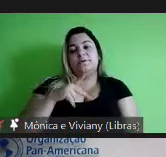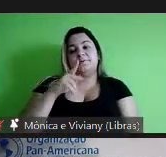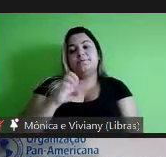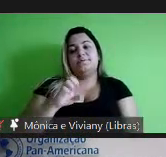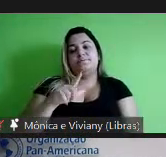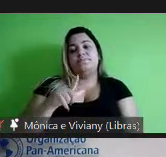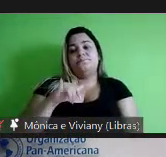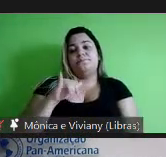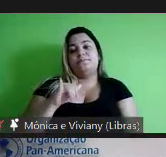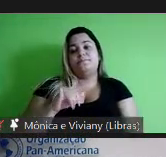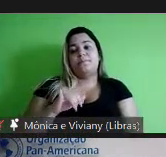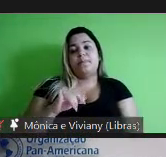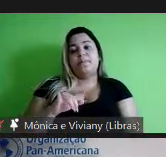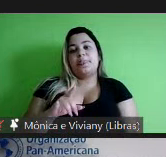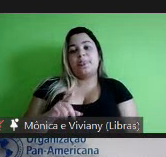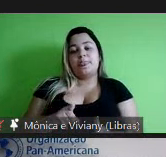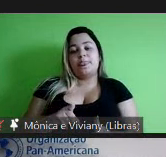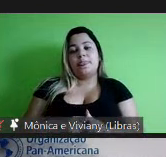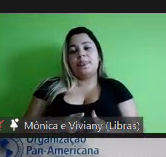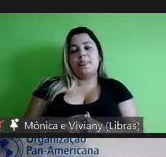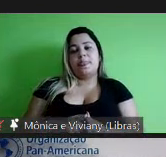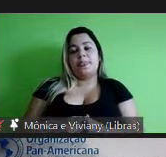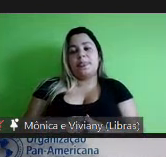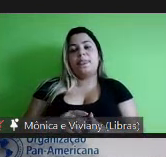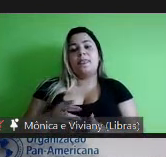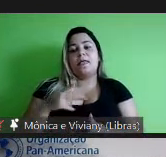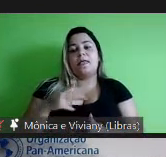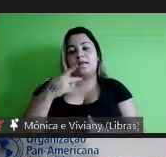the speeches from the other lecturers, Elisabetta